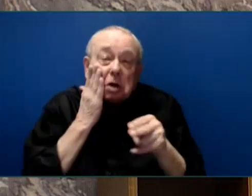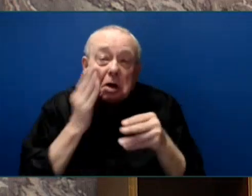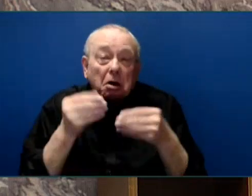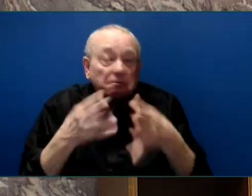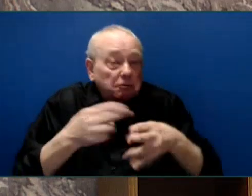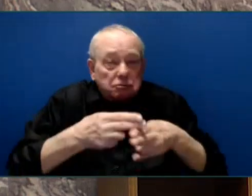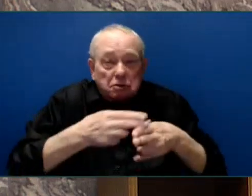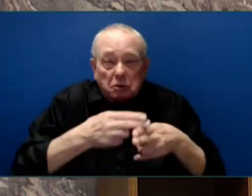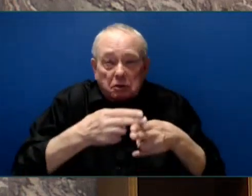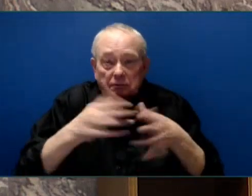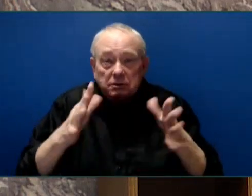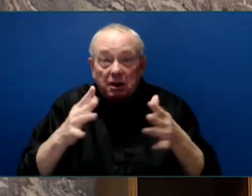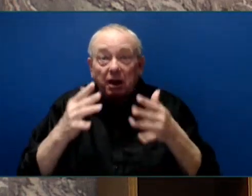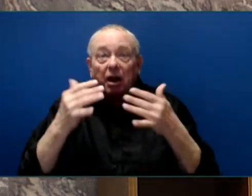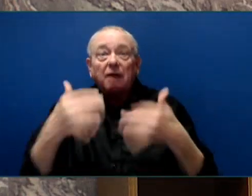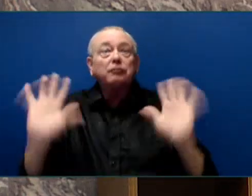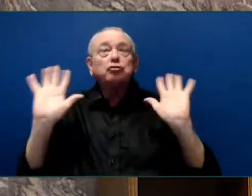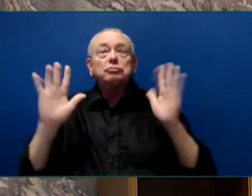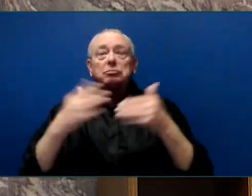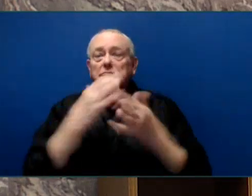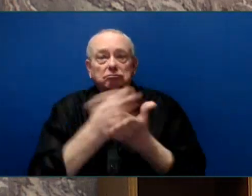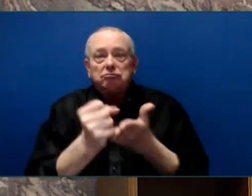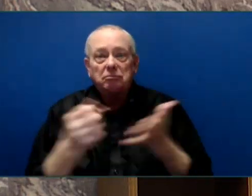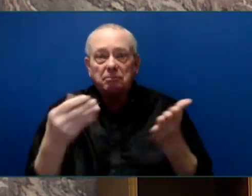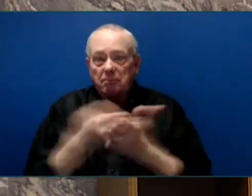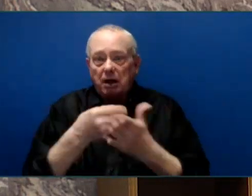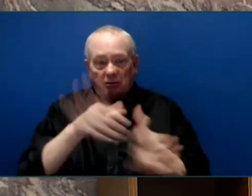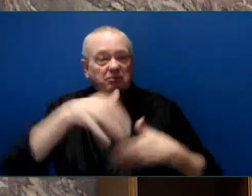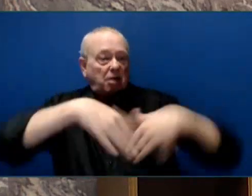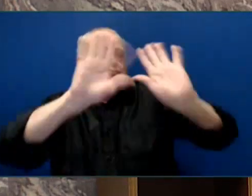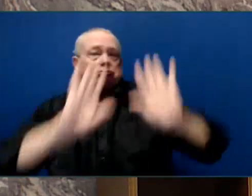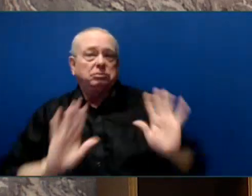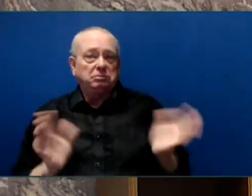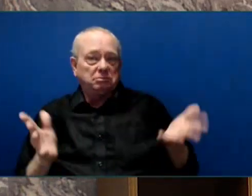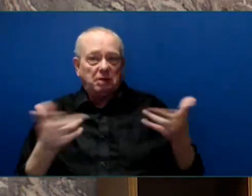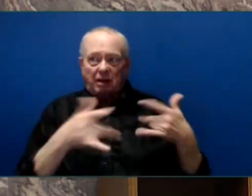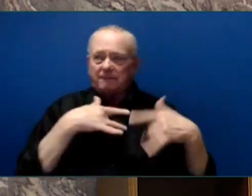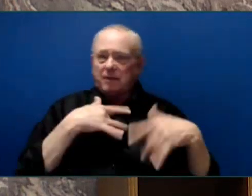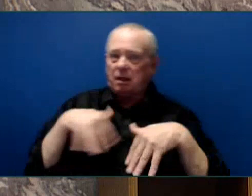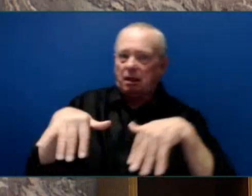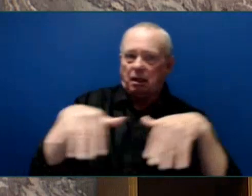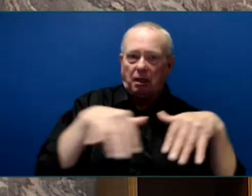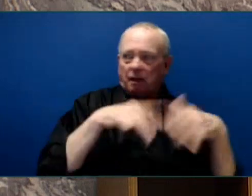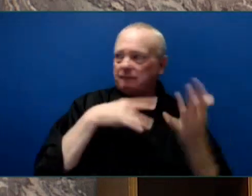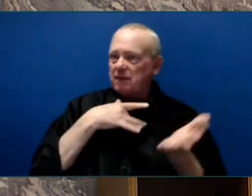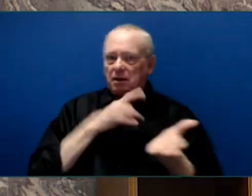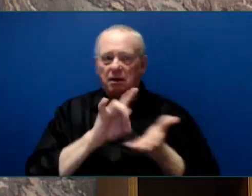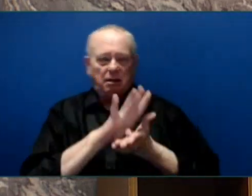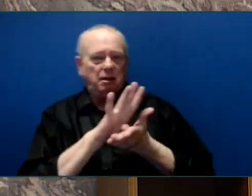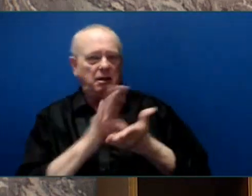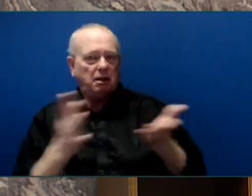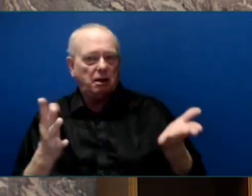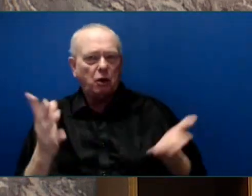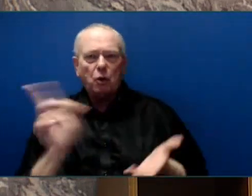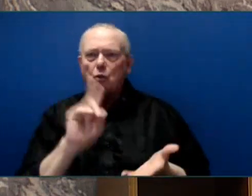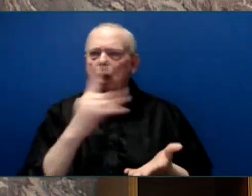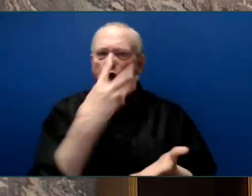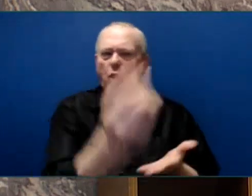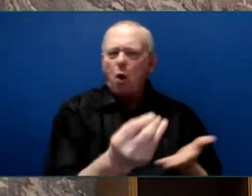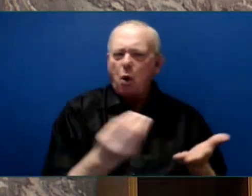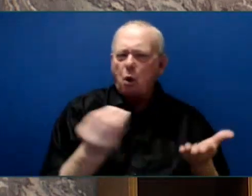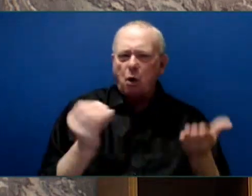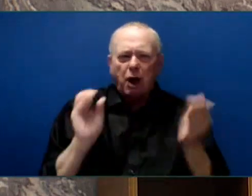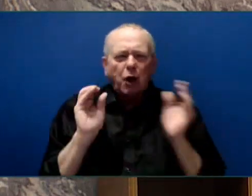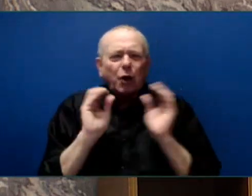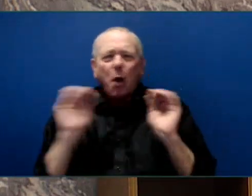them for a day or two, and many of them have absolutely nowhere to go. And it's wonderful to hear that the minister has